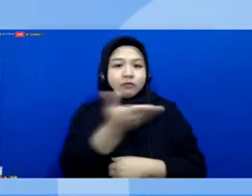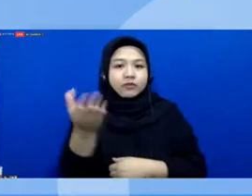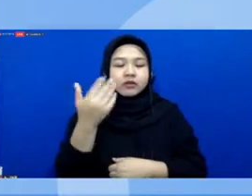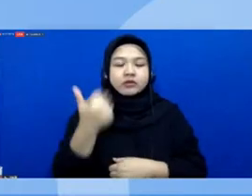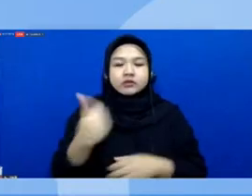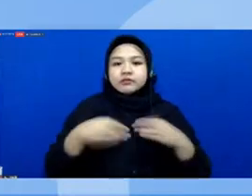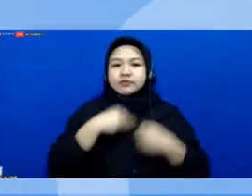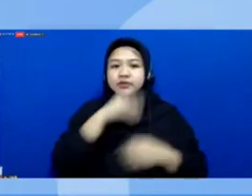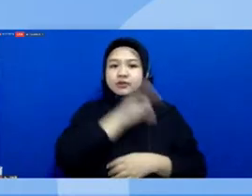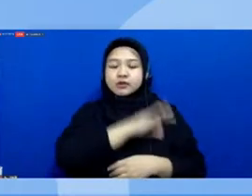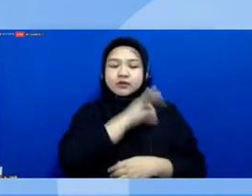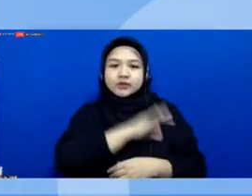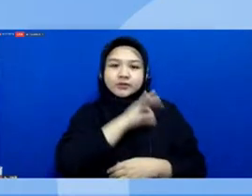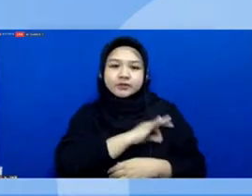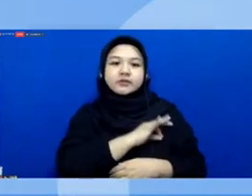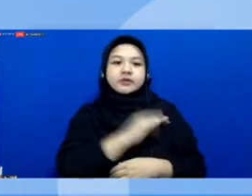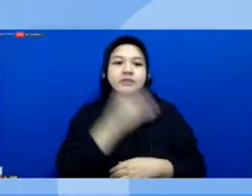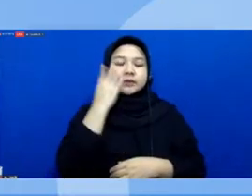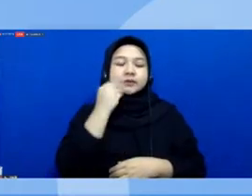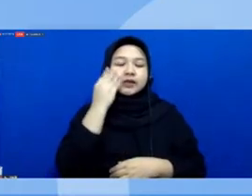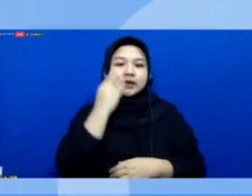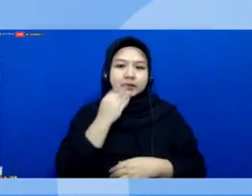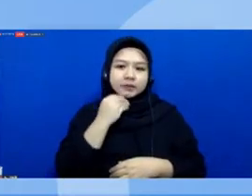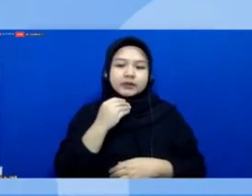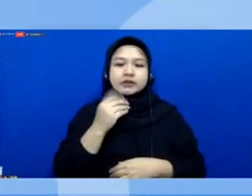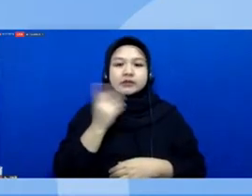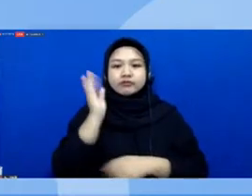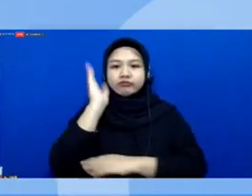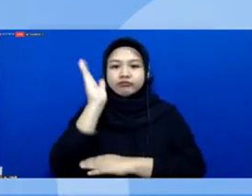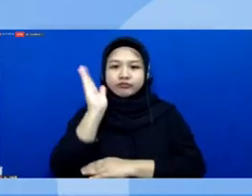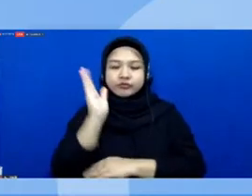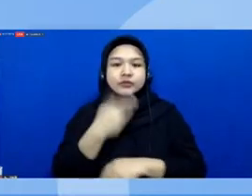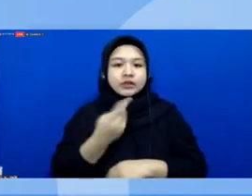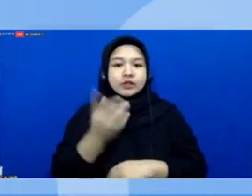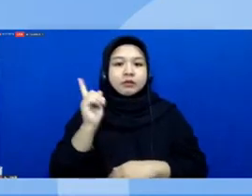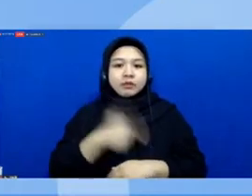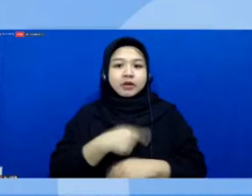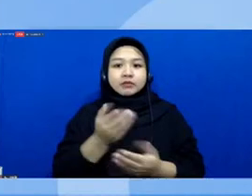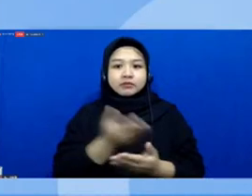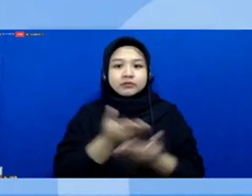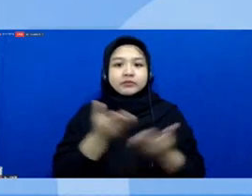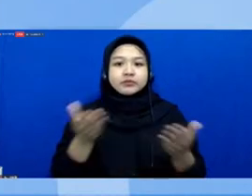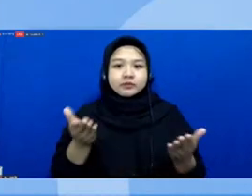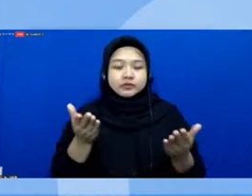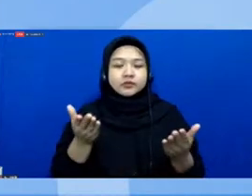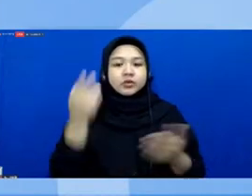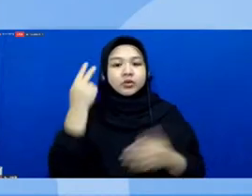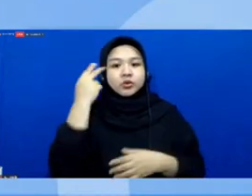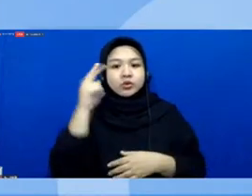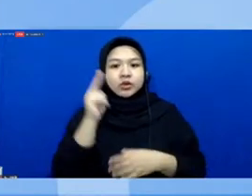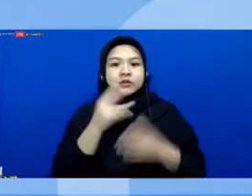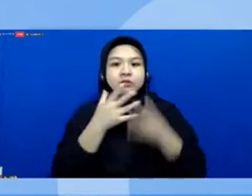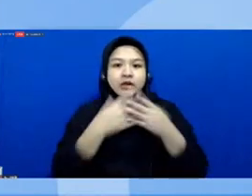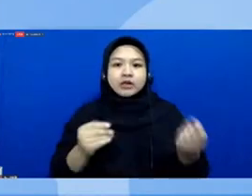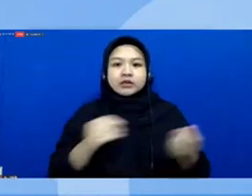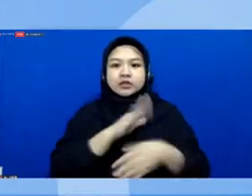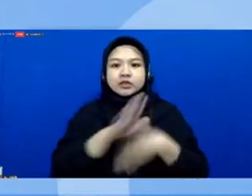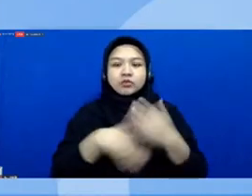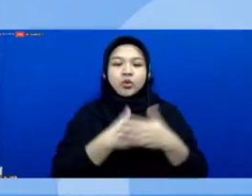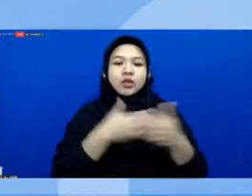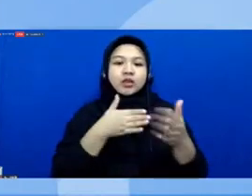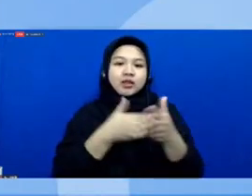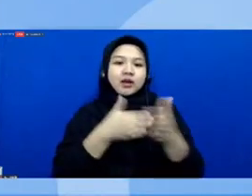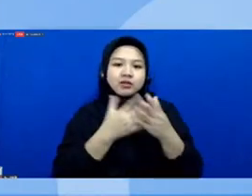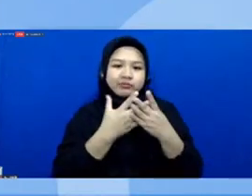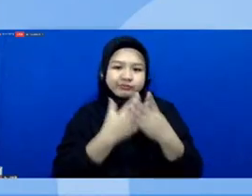we'll hear from today, and that you'll use them in efforts to overcome the health challenges we face. So with that, I thank you all very much for your time